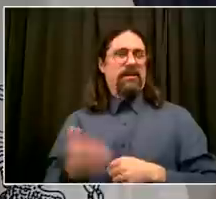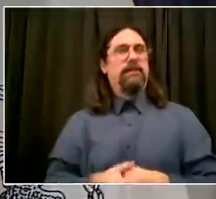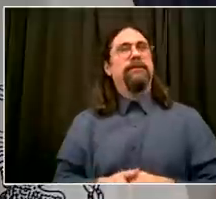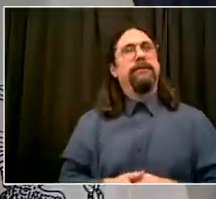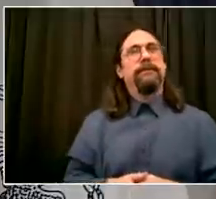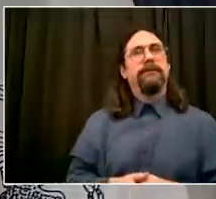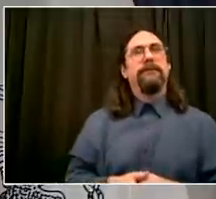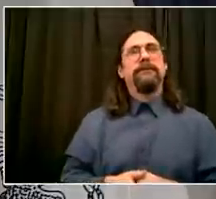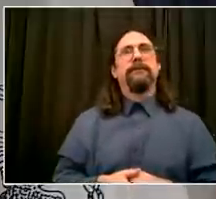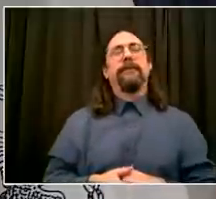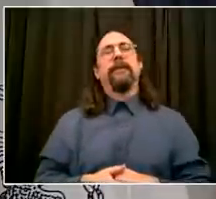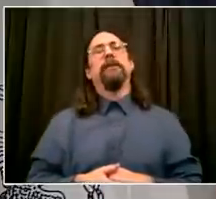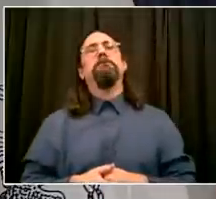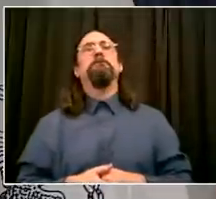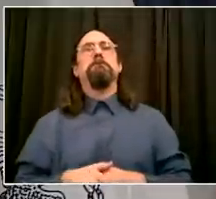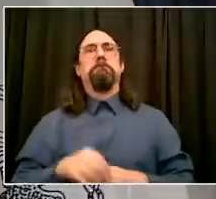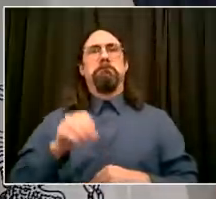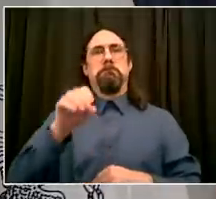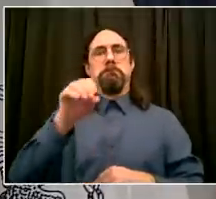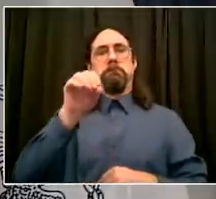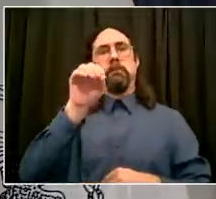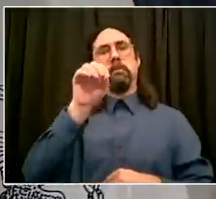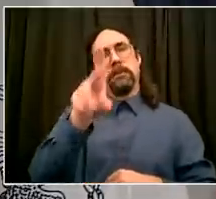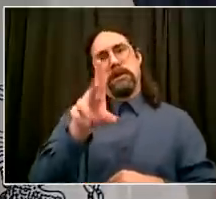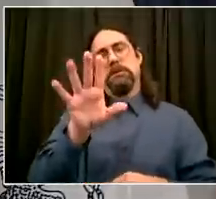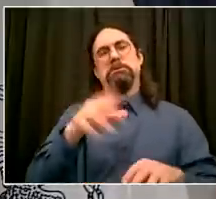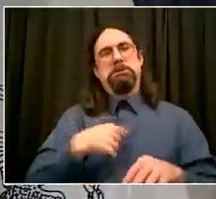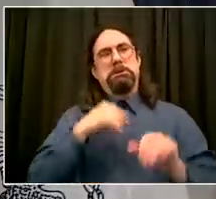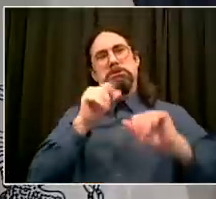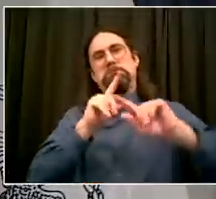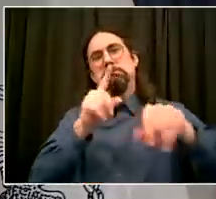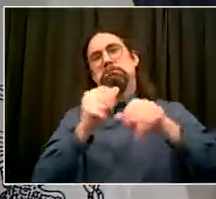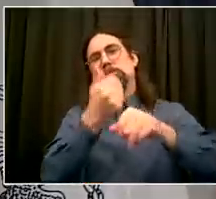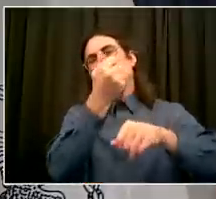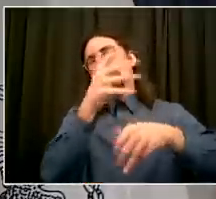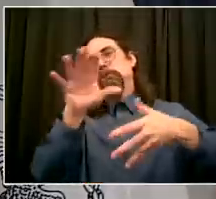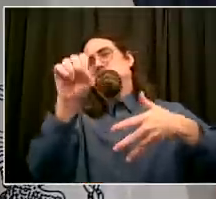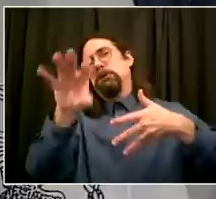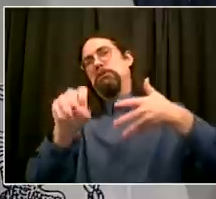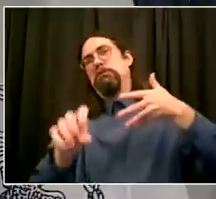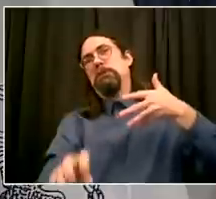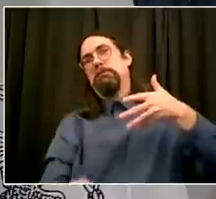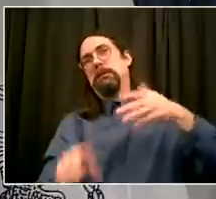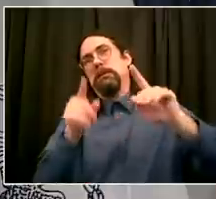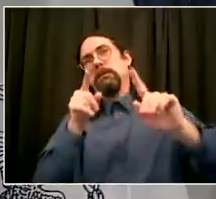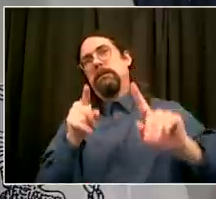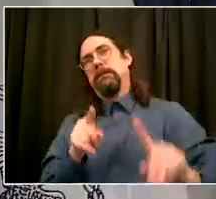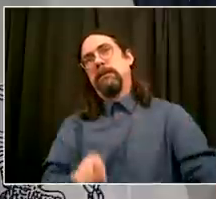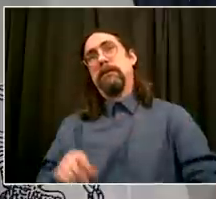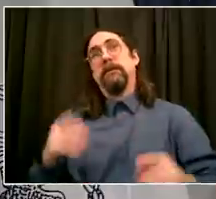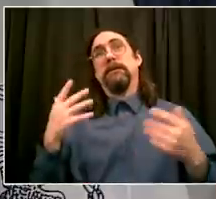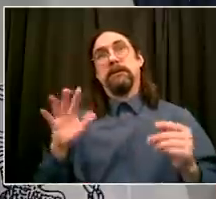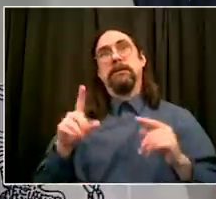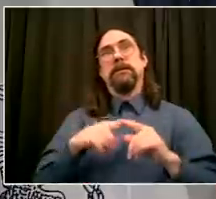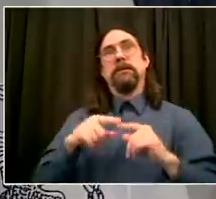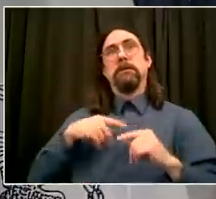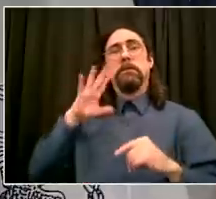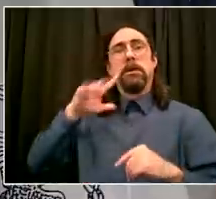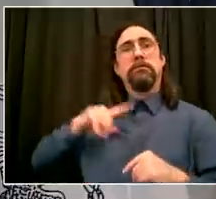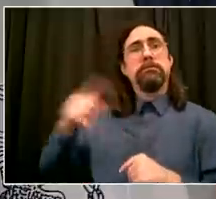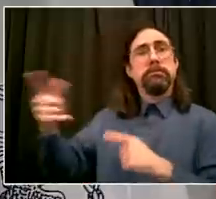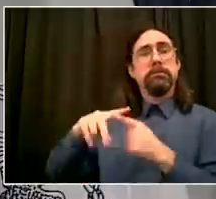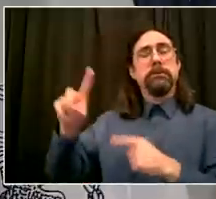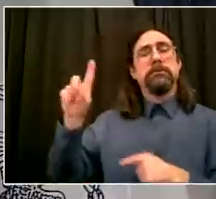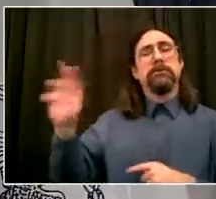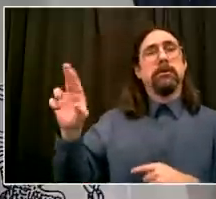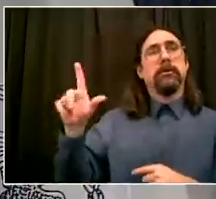Bathgate on Sunday. I'd like to start by saying we were there with Bronx Borough President Ruben Diaz Jr. We were there